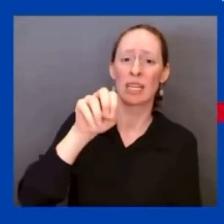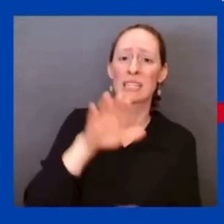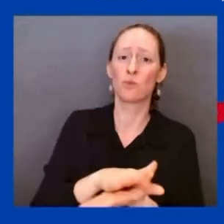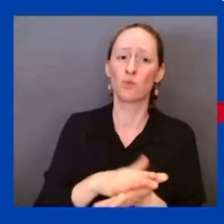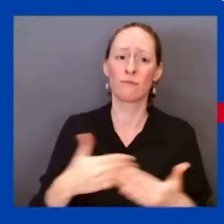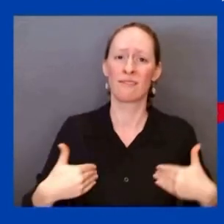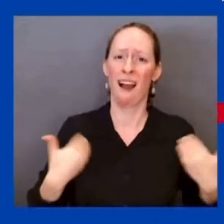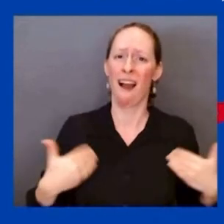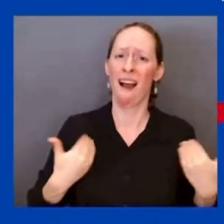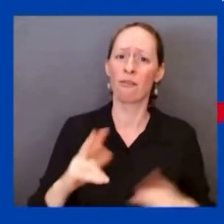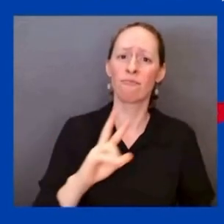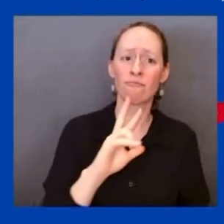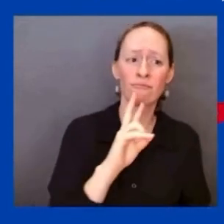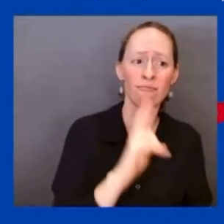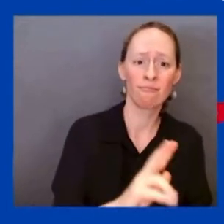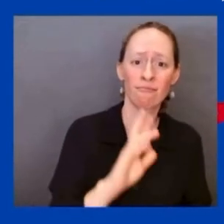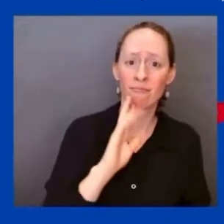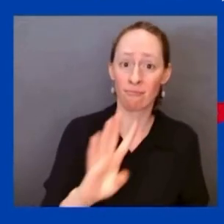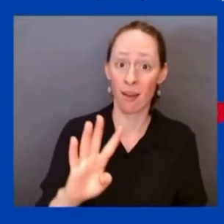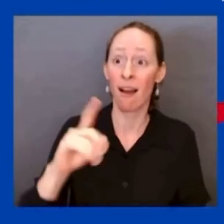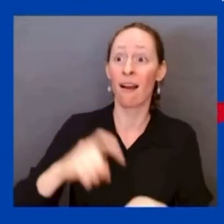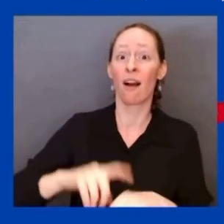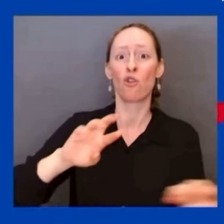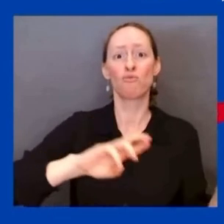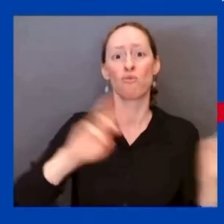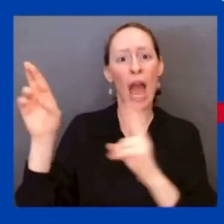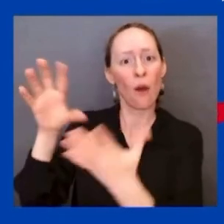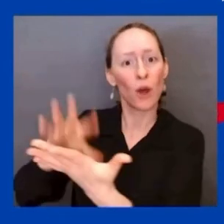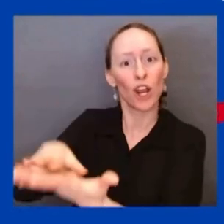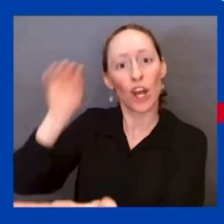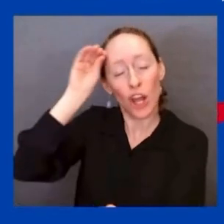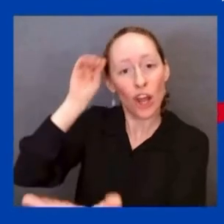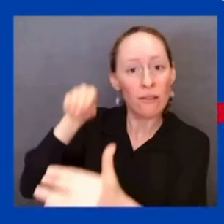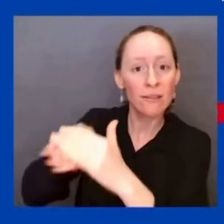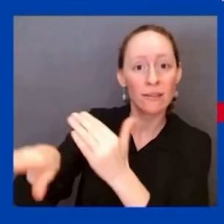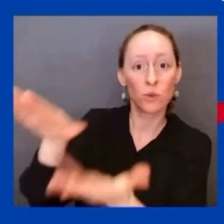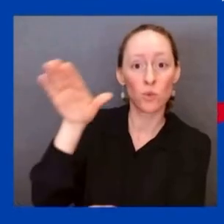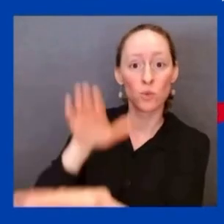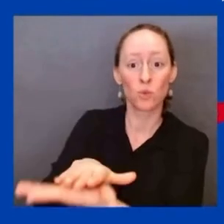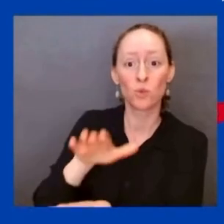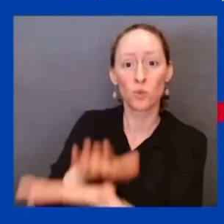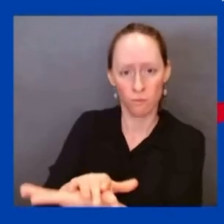way, recent studies have indicated that if you start school,